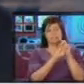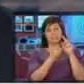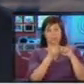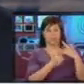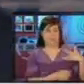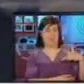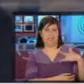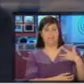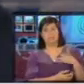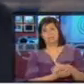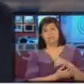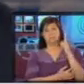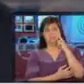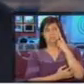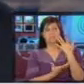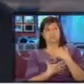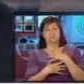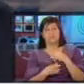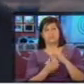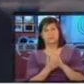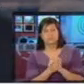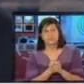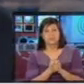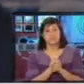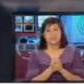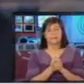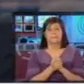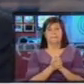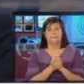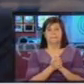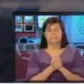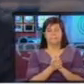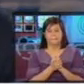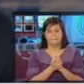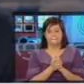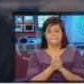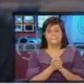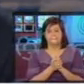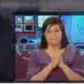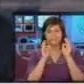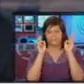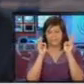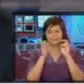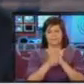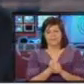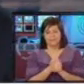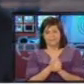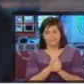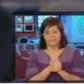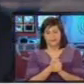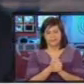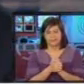style, I really prefer, and you know, if I can pat Teddyboy a little bit on the back, no,